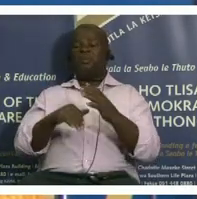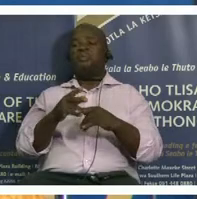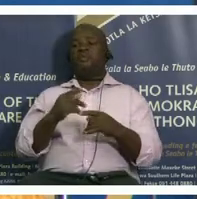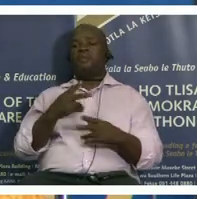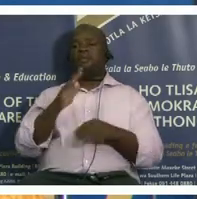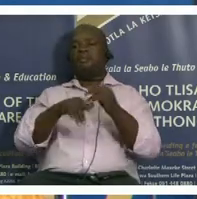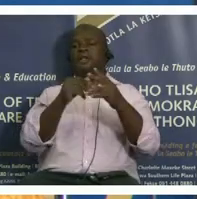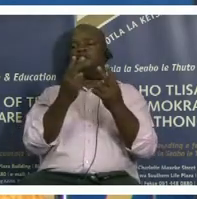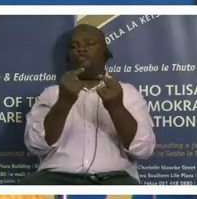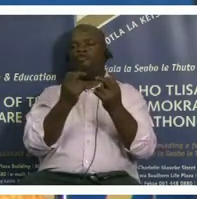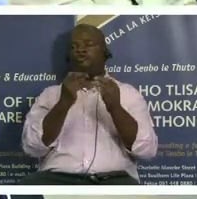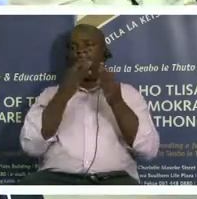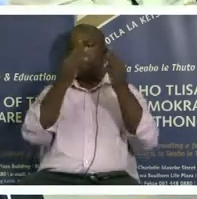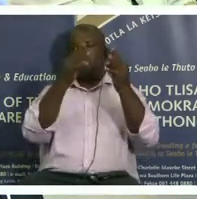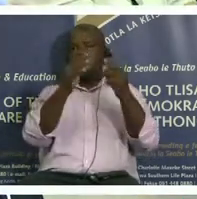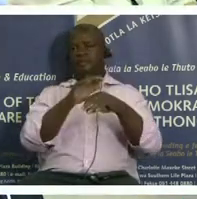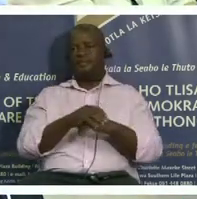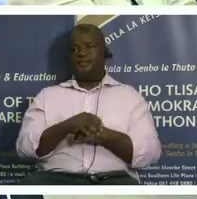unquote.